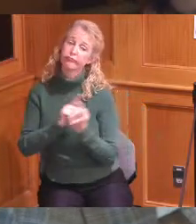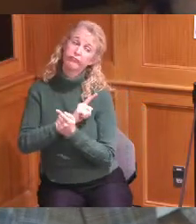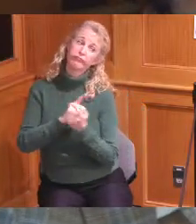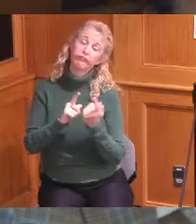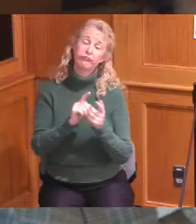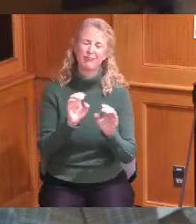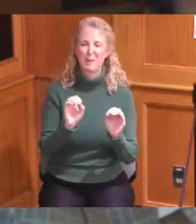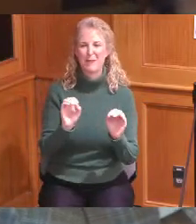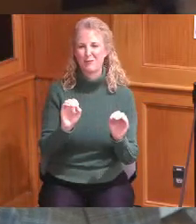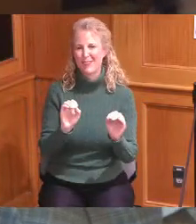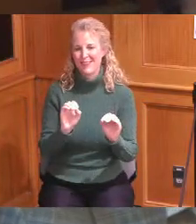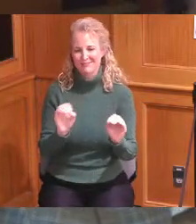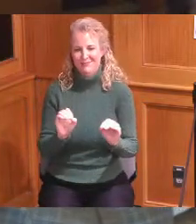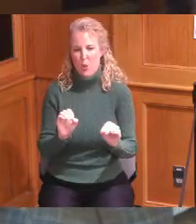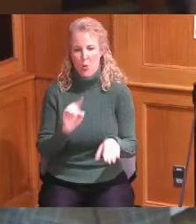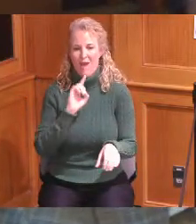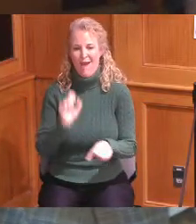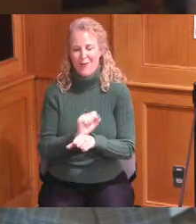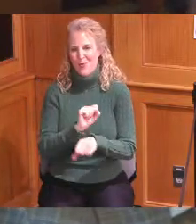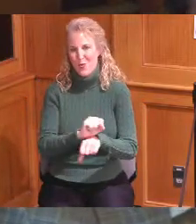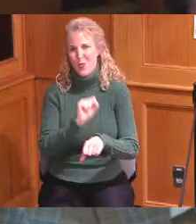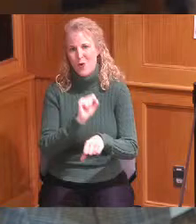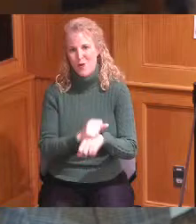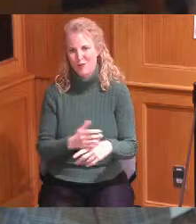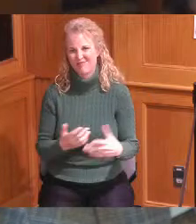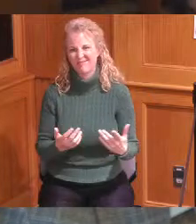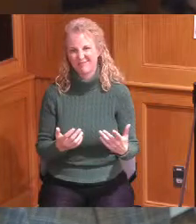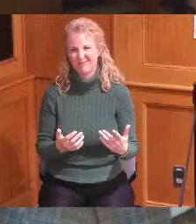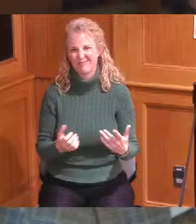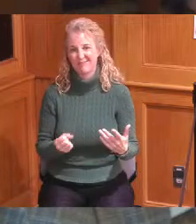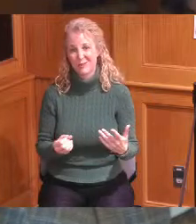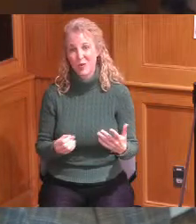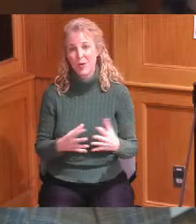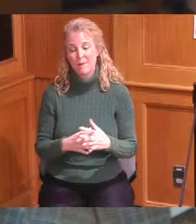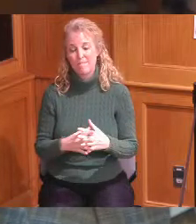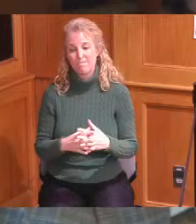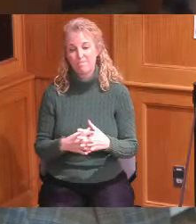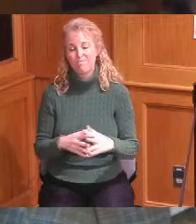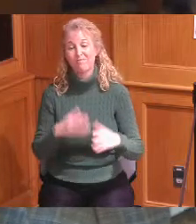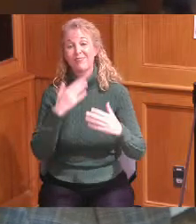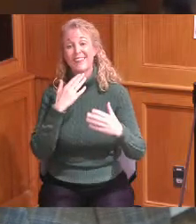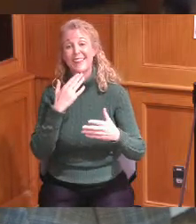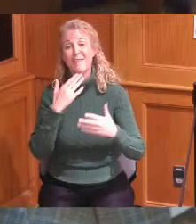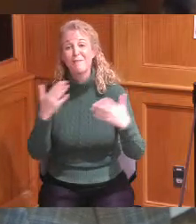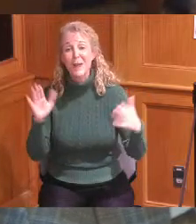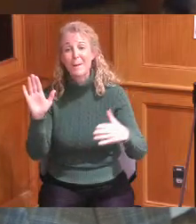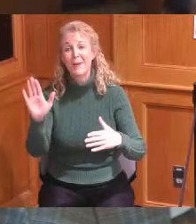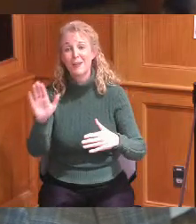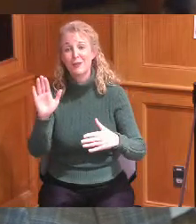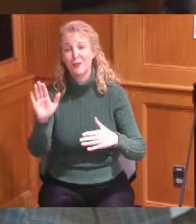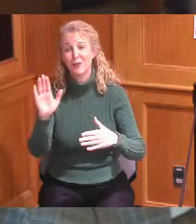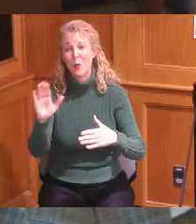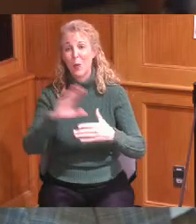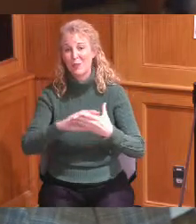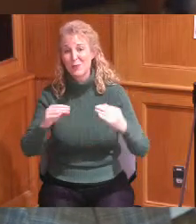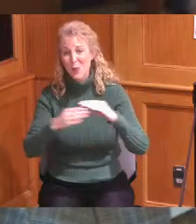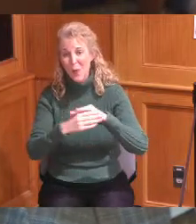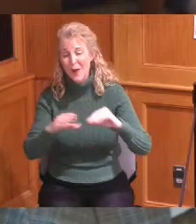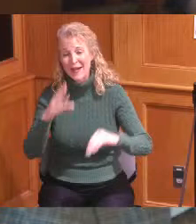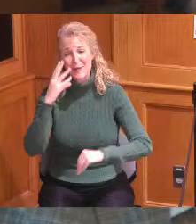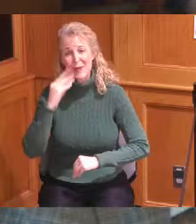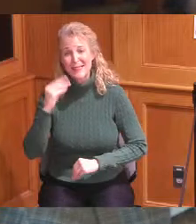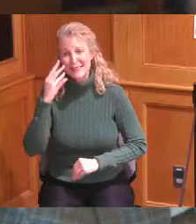no chance to get no contract. You lose business as a small business owner. So thank you very much for your testimony and what you said